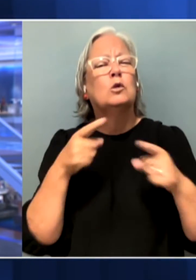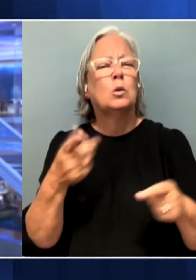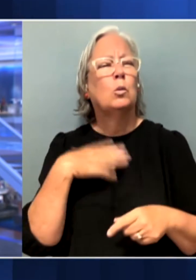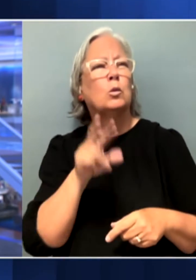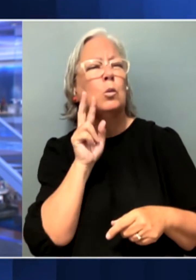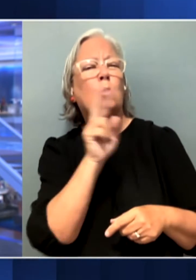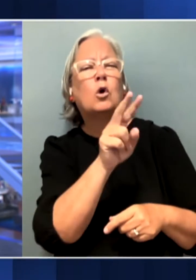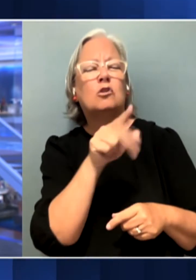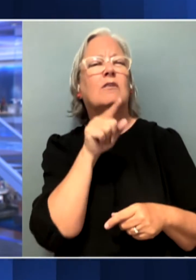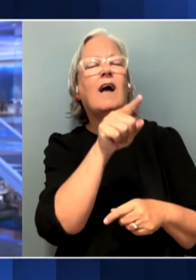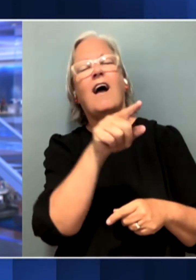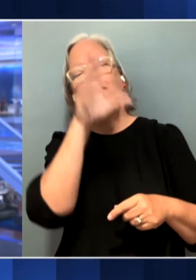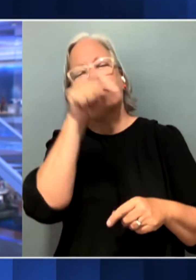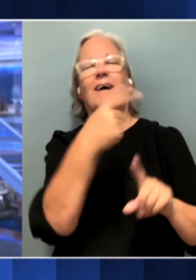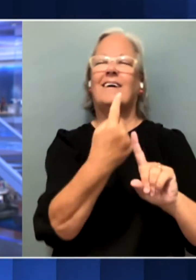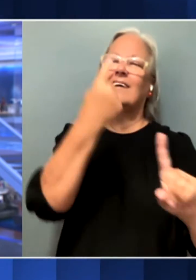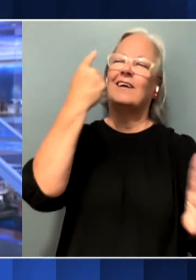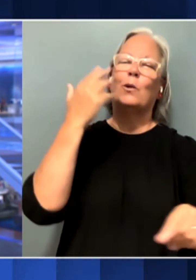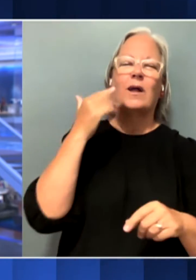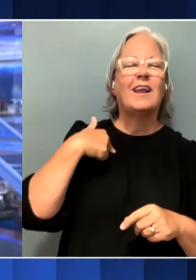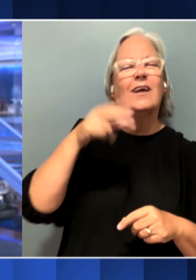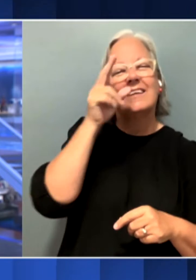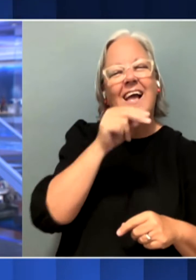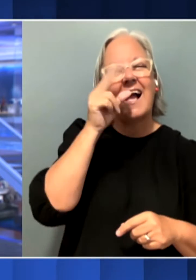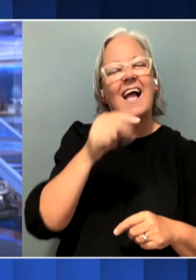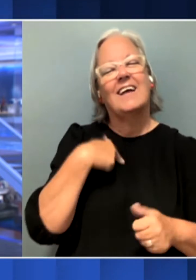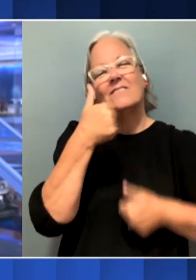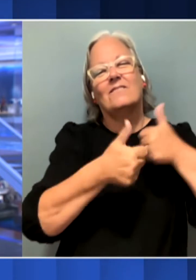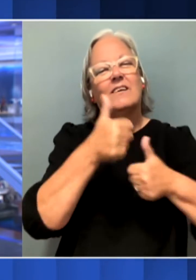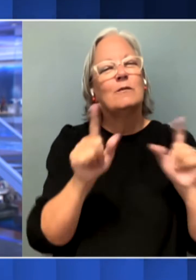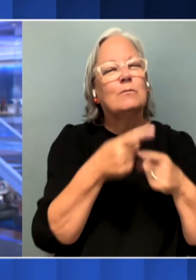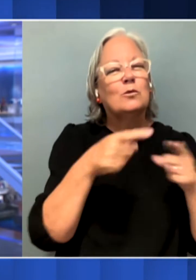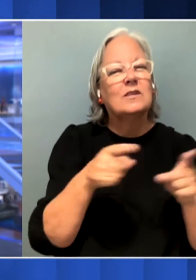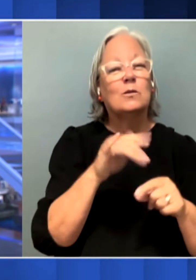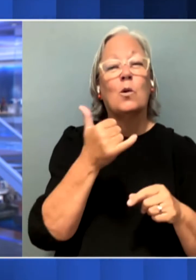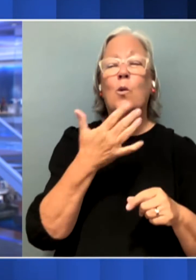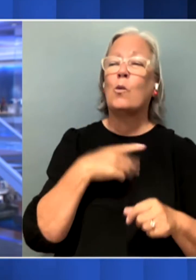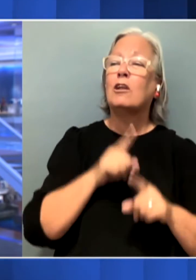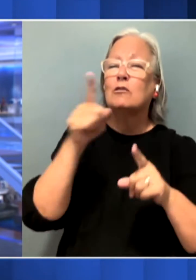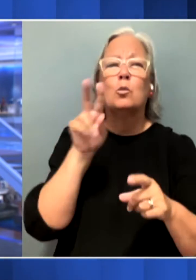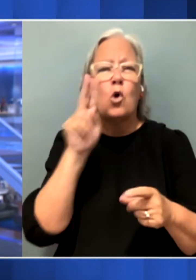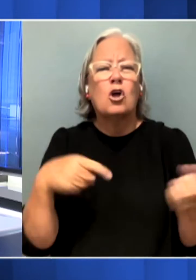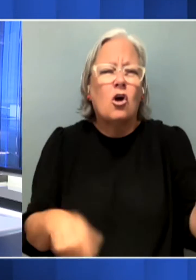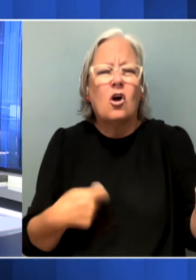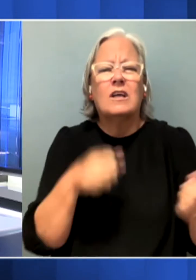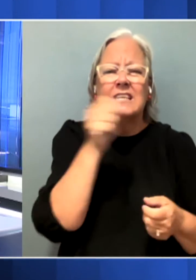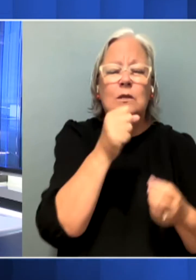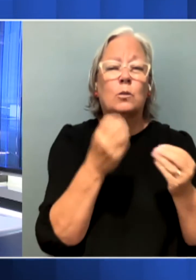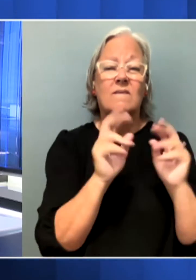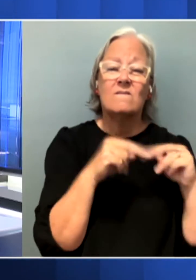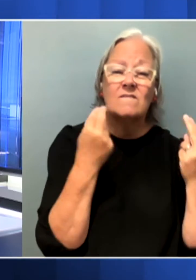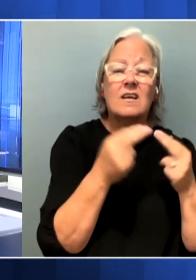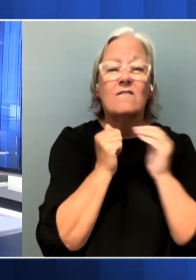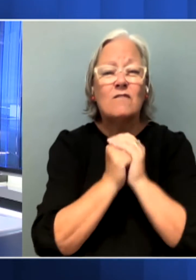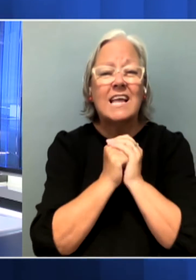and remember the good old times from when they were younger, all the way up to wanting to go to a concert, experiencing it with their family and friends. The lights,